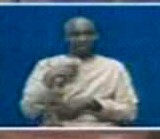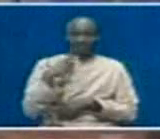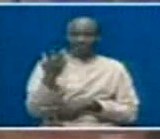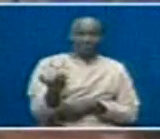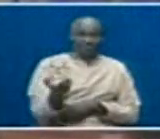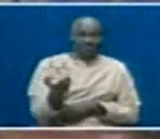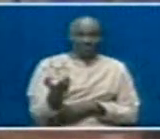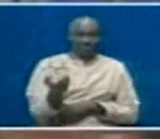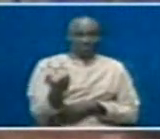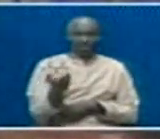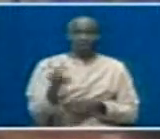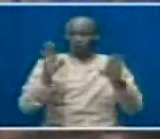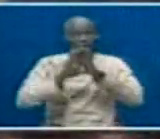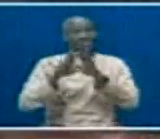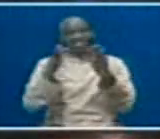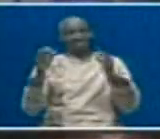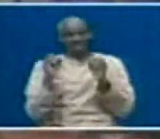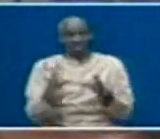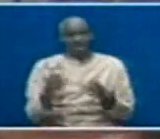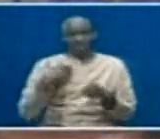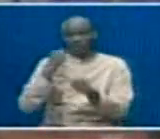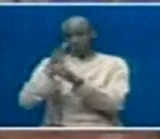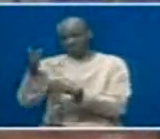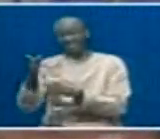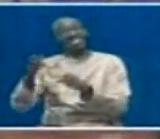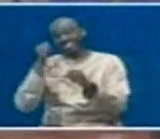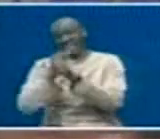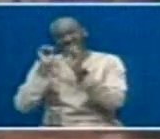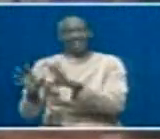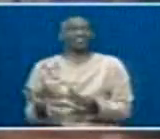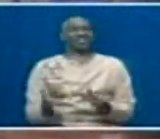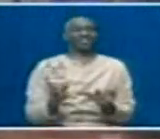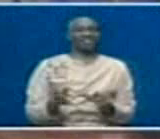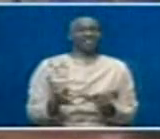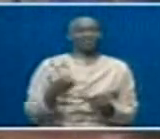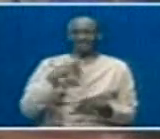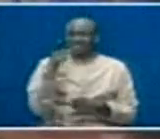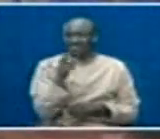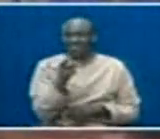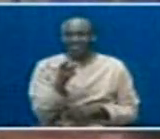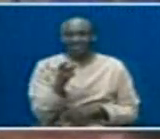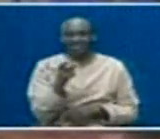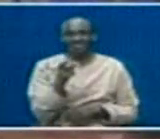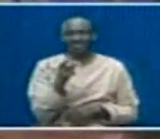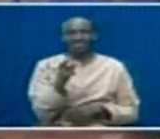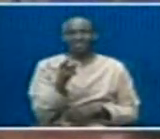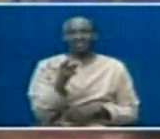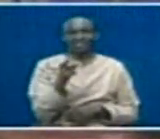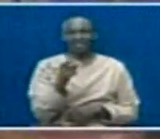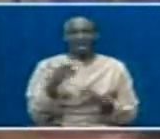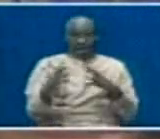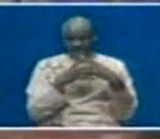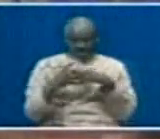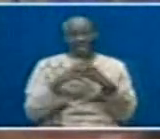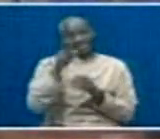Guantanamo. Didn't close anything. I'm going to do this. Yeah. He's not done any. I mean, you know. So, I mean, you know, but you know, America is